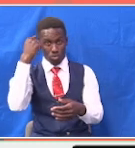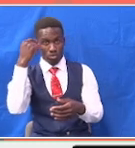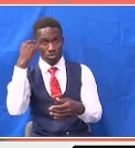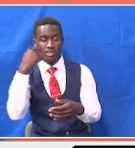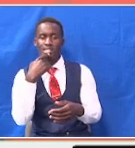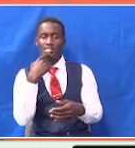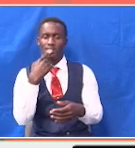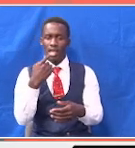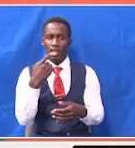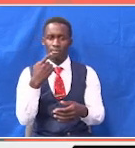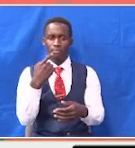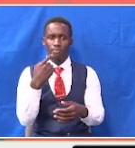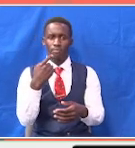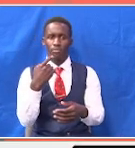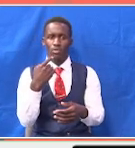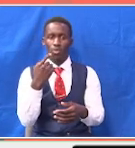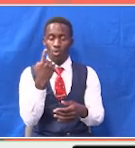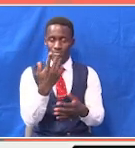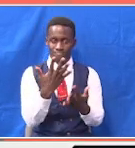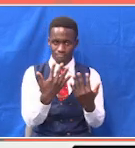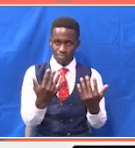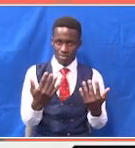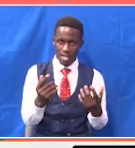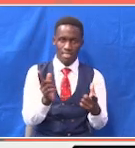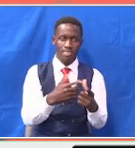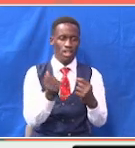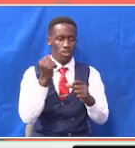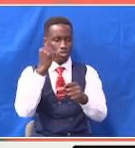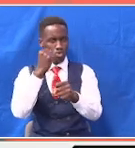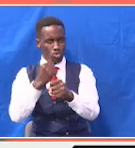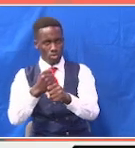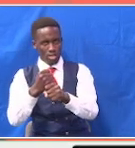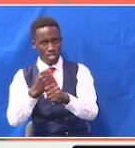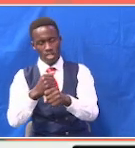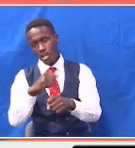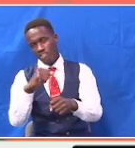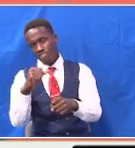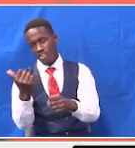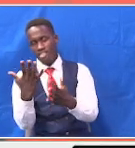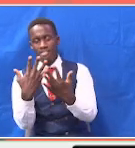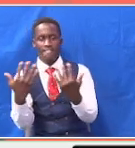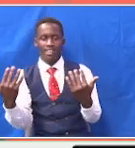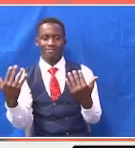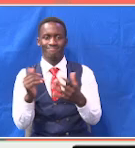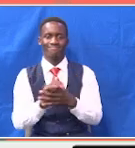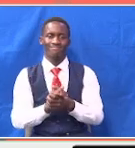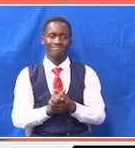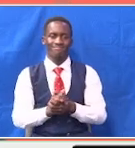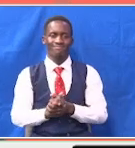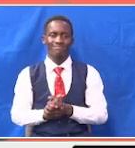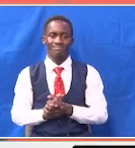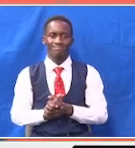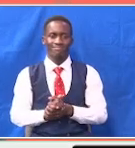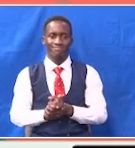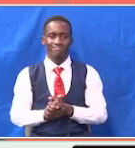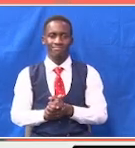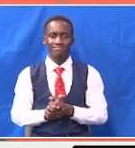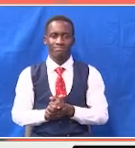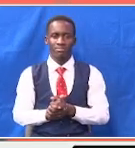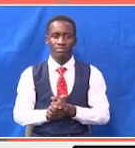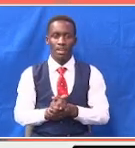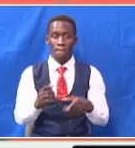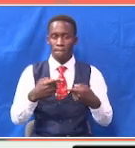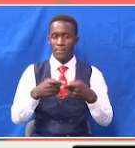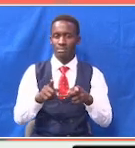saying it is one thing and seeing it done is another thing. All right. But